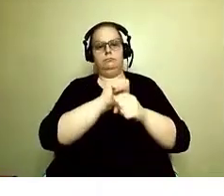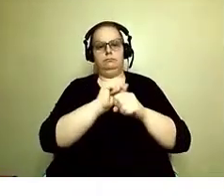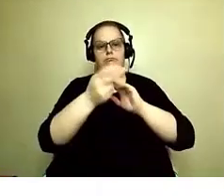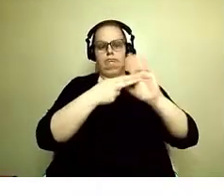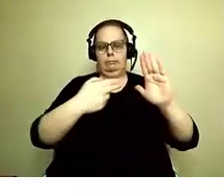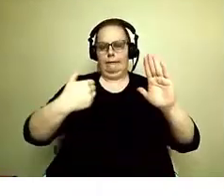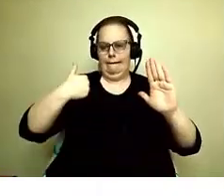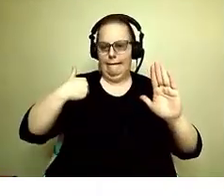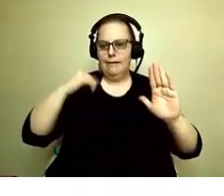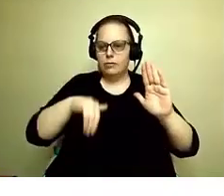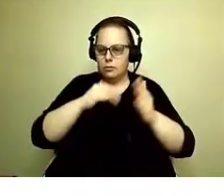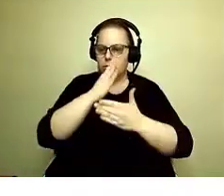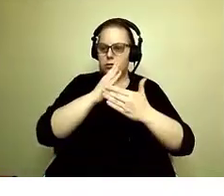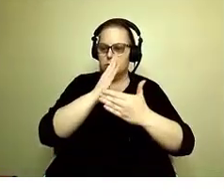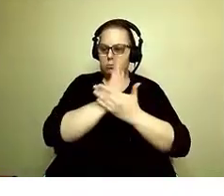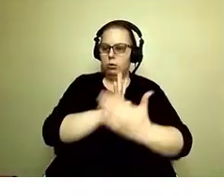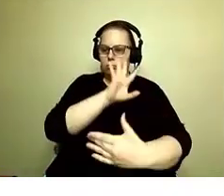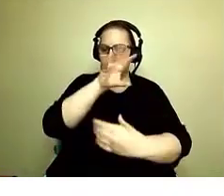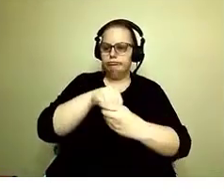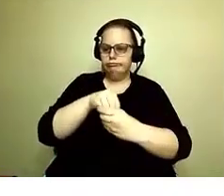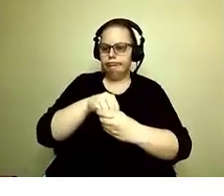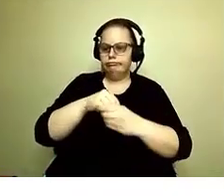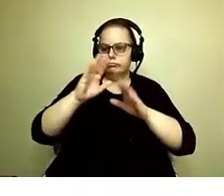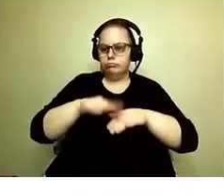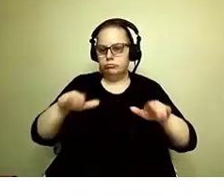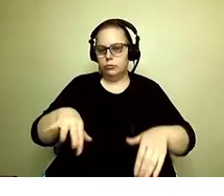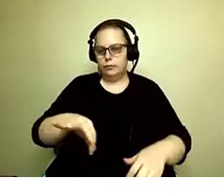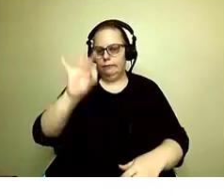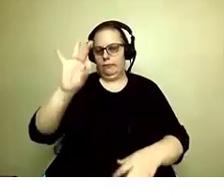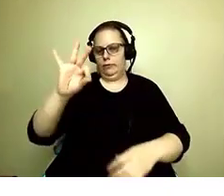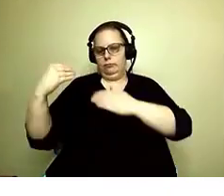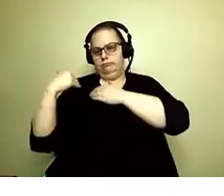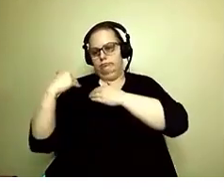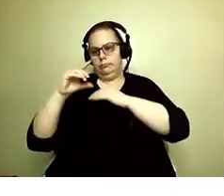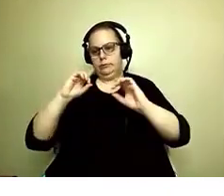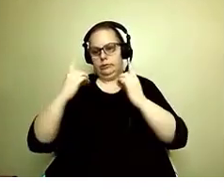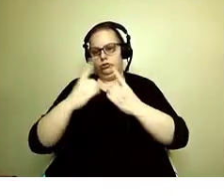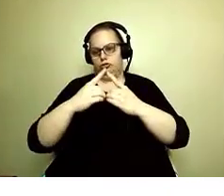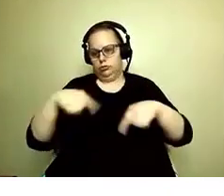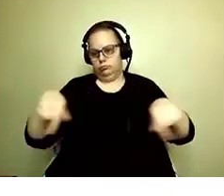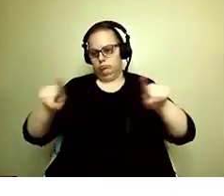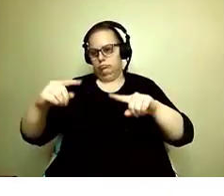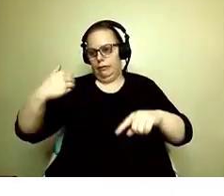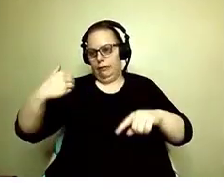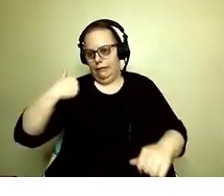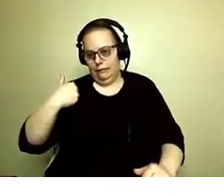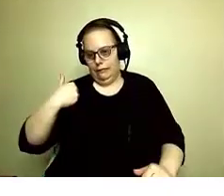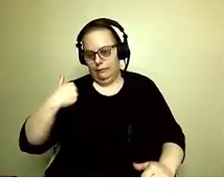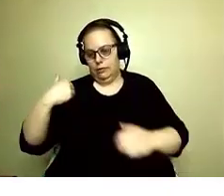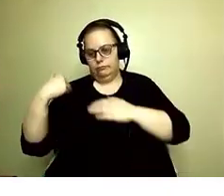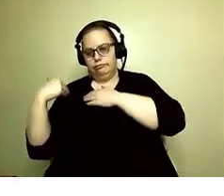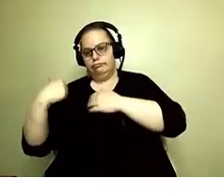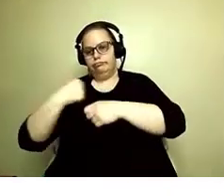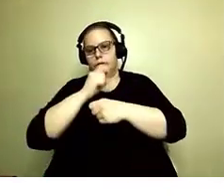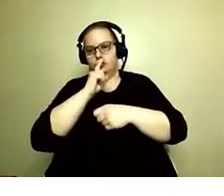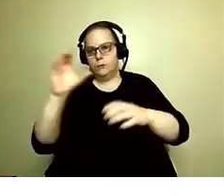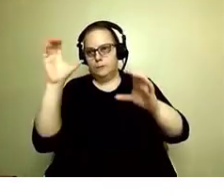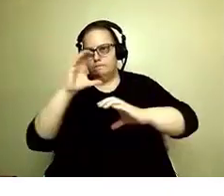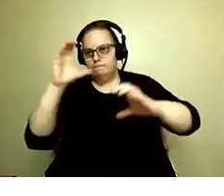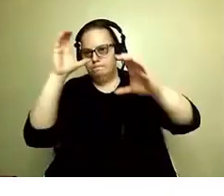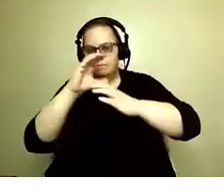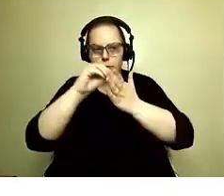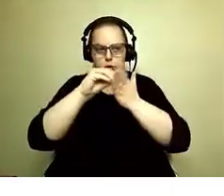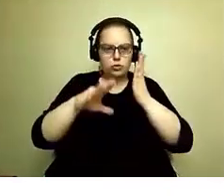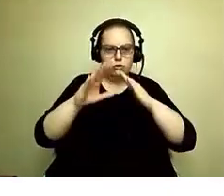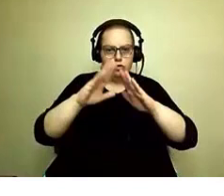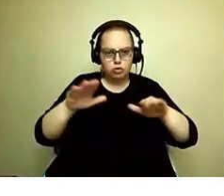child find responsibility that districts have in making sure that children are identified